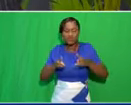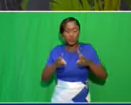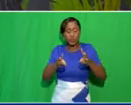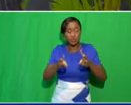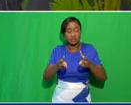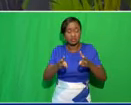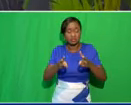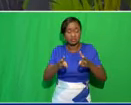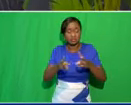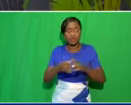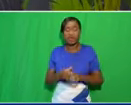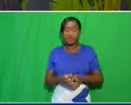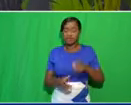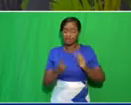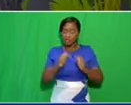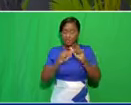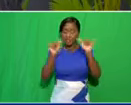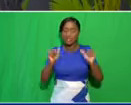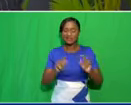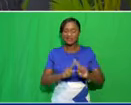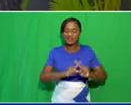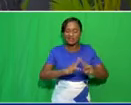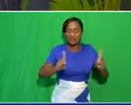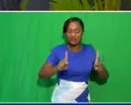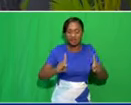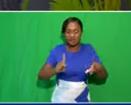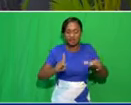is not Singapore, and you will see differences